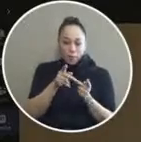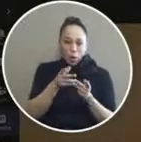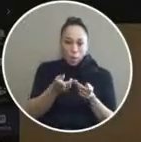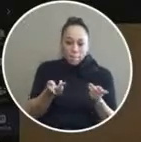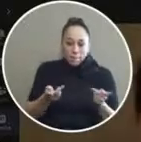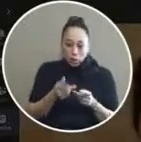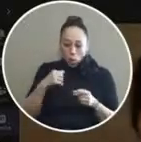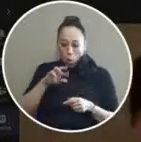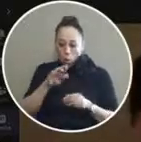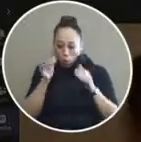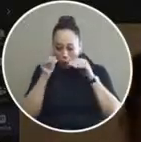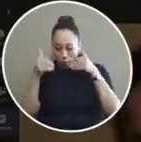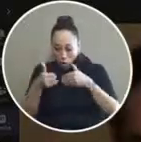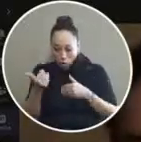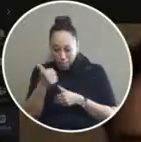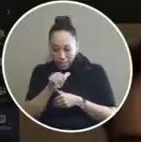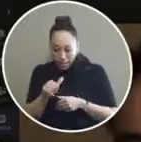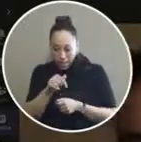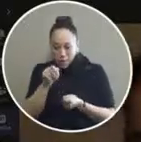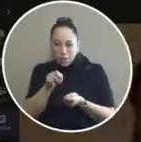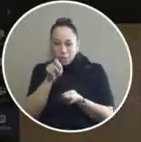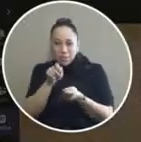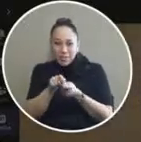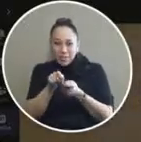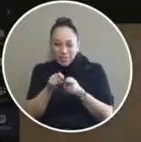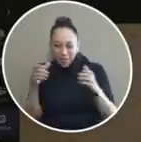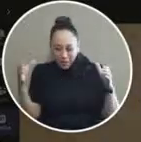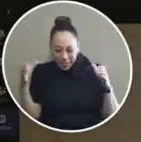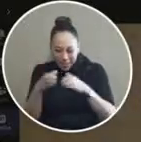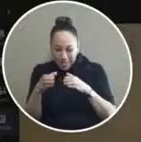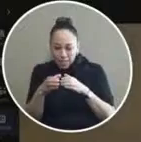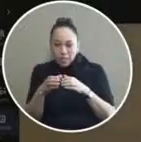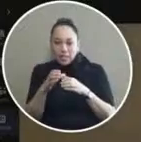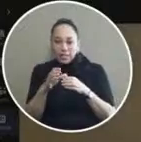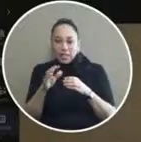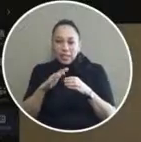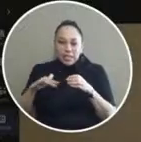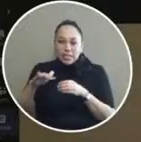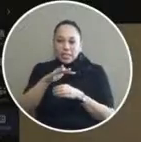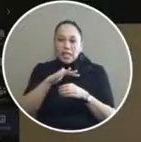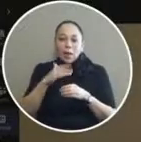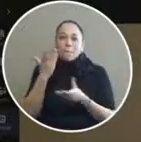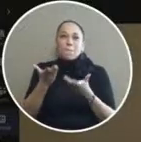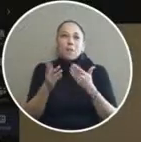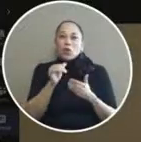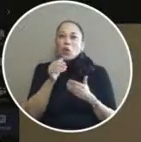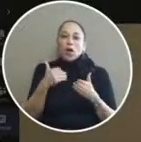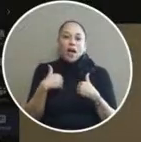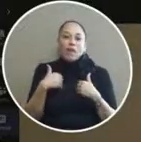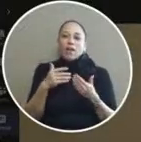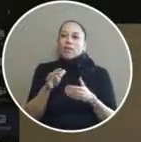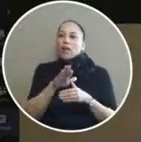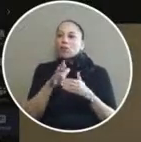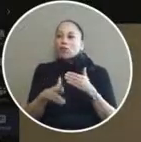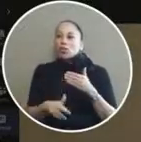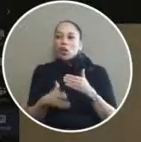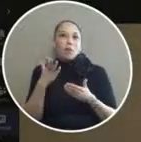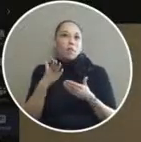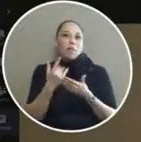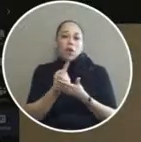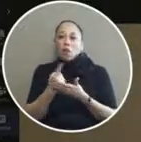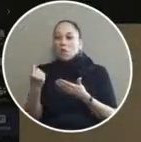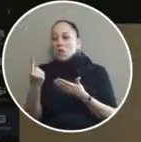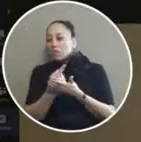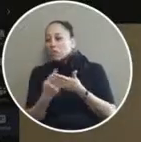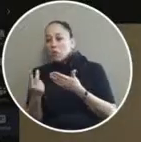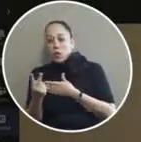we focus in any particular congregate setting, it might not give you any results until probably a week, couple